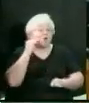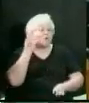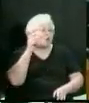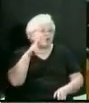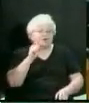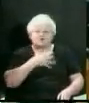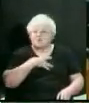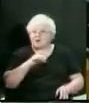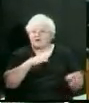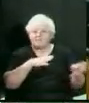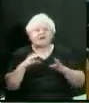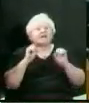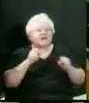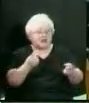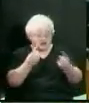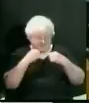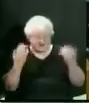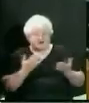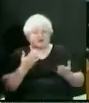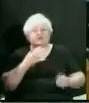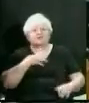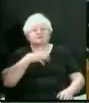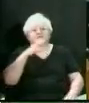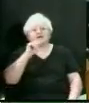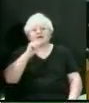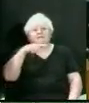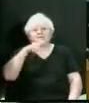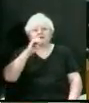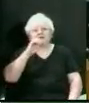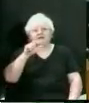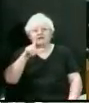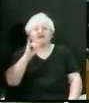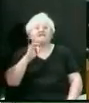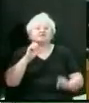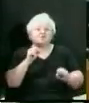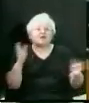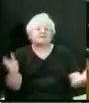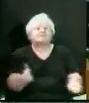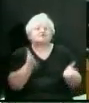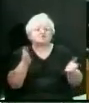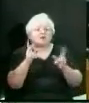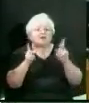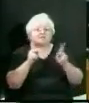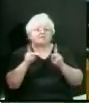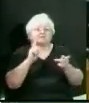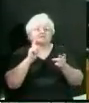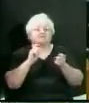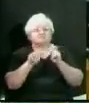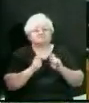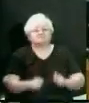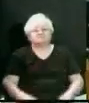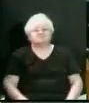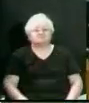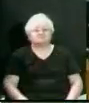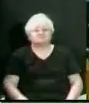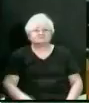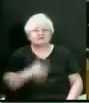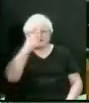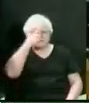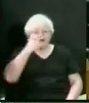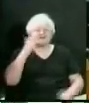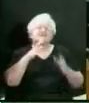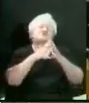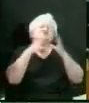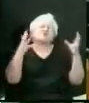the plan, they can come down here and appeal it, if you can persuade enough of the commissioners to do it. Because there's so